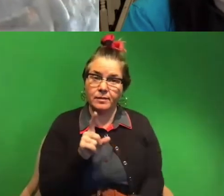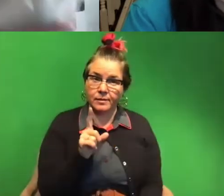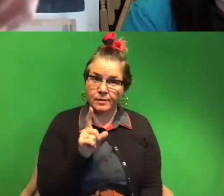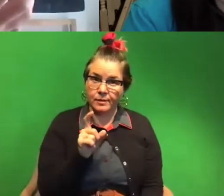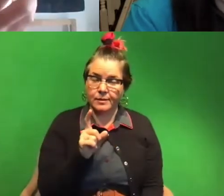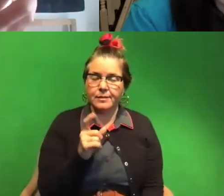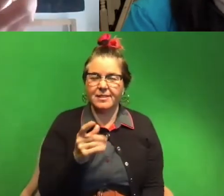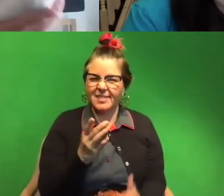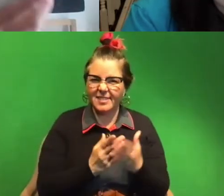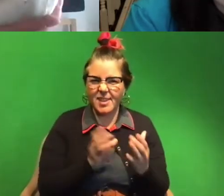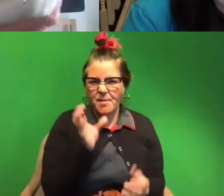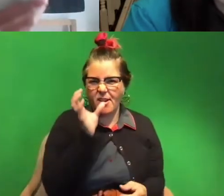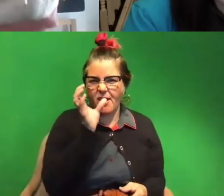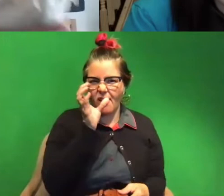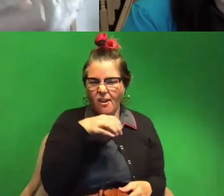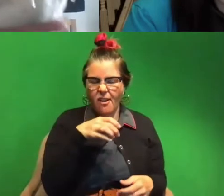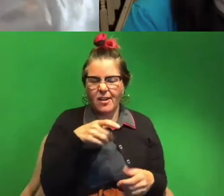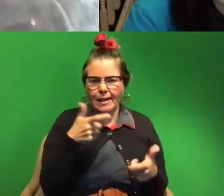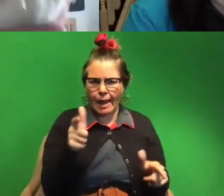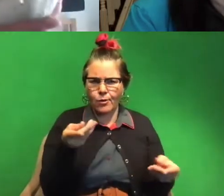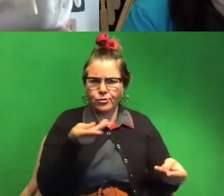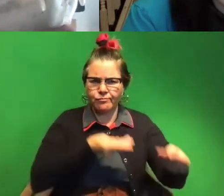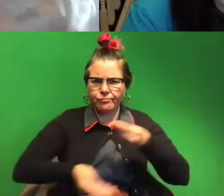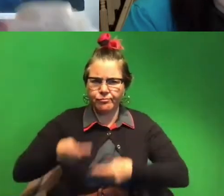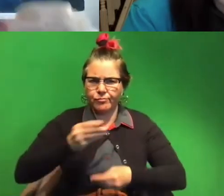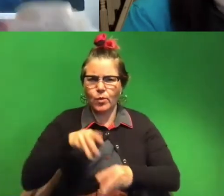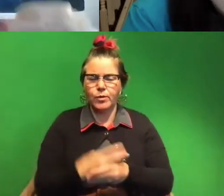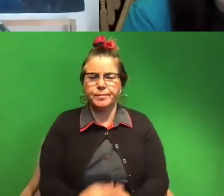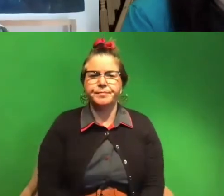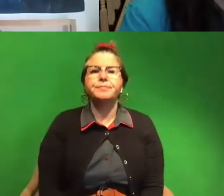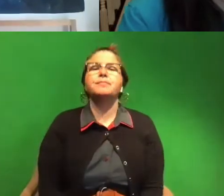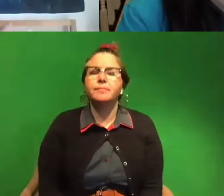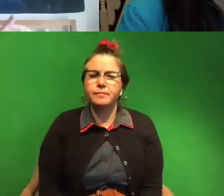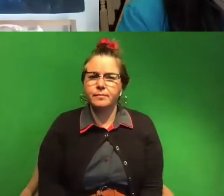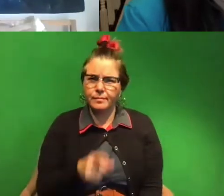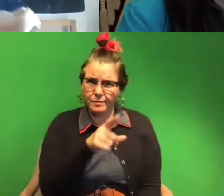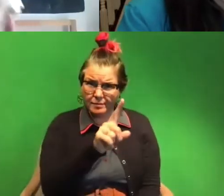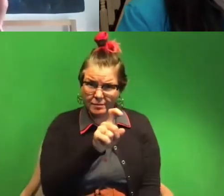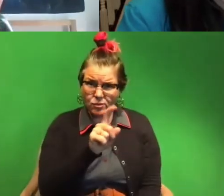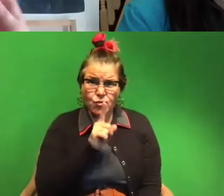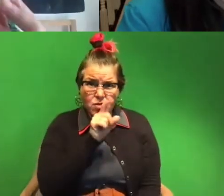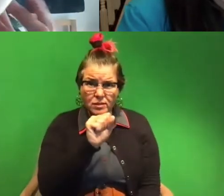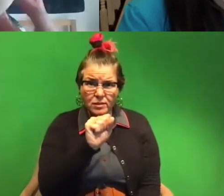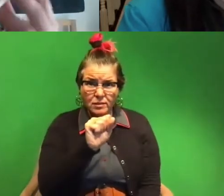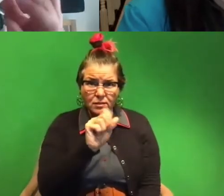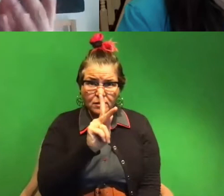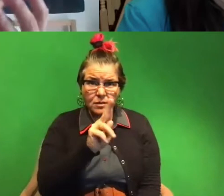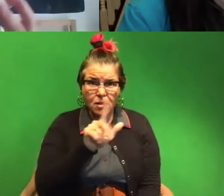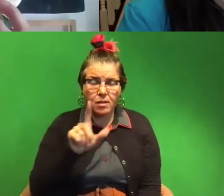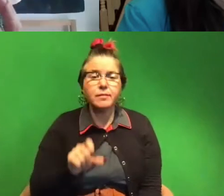odd some things are allowed to be moved around the world. Right. Is that a real skull? Yeah, this is